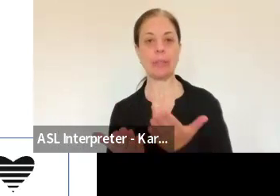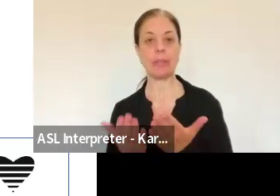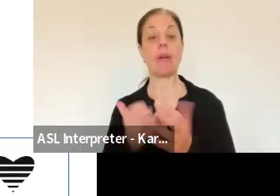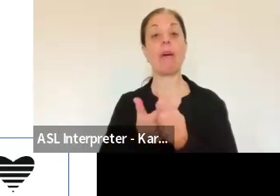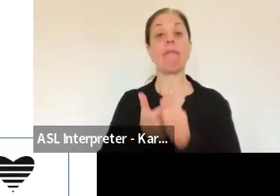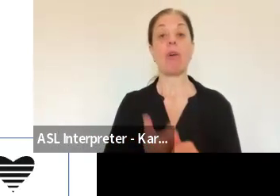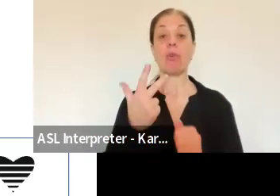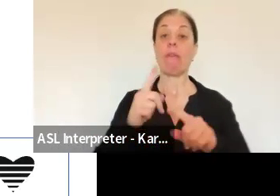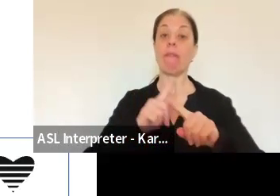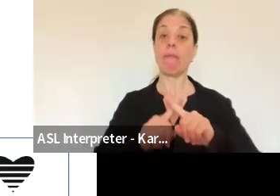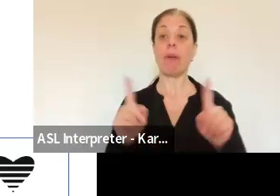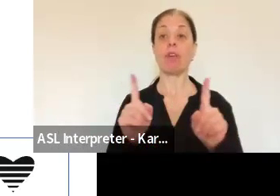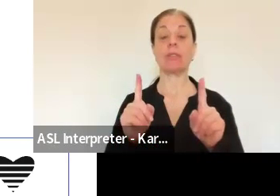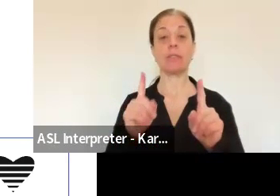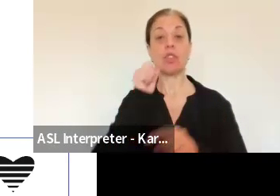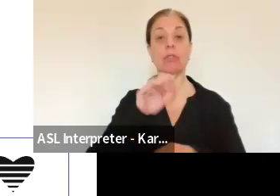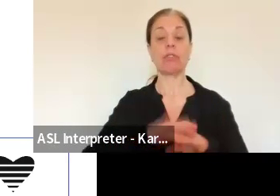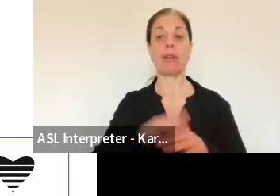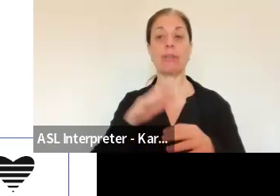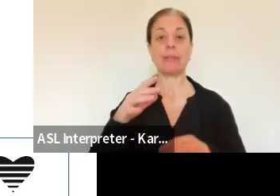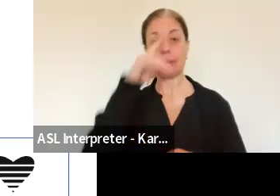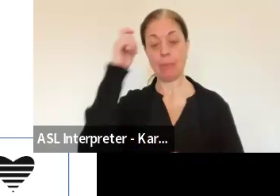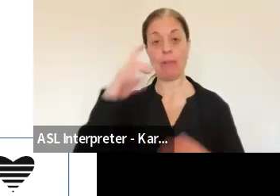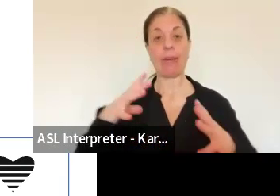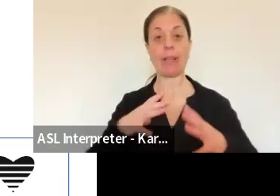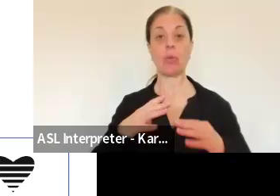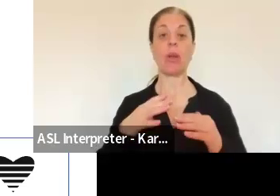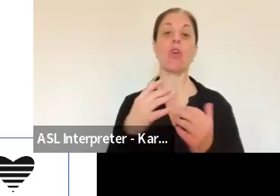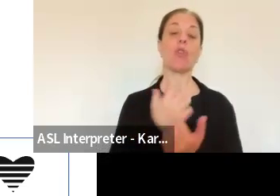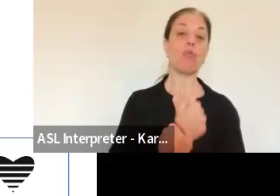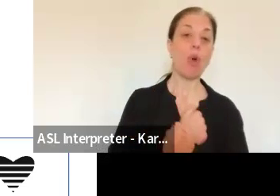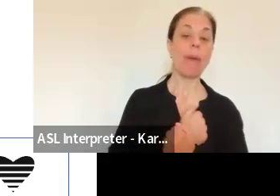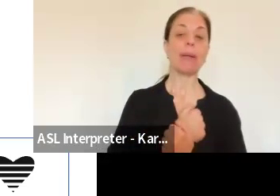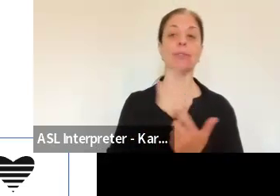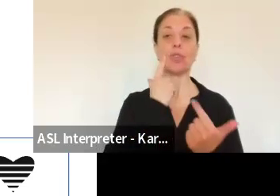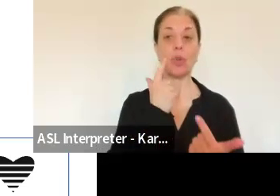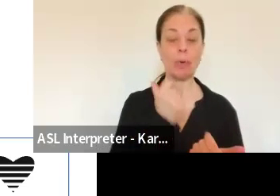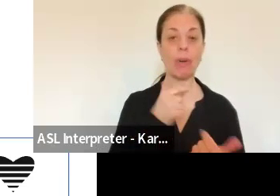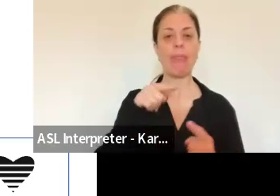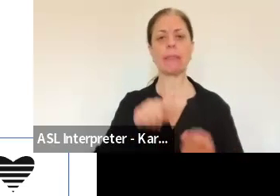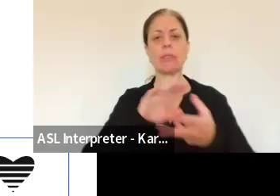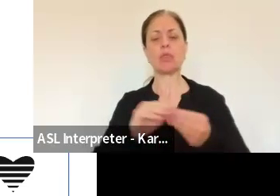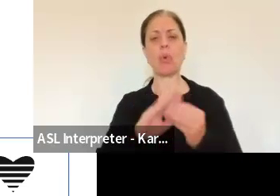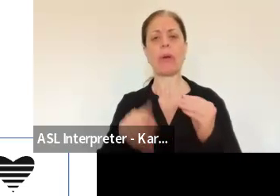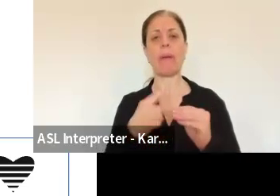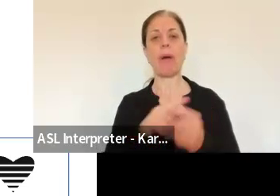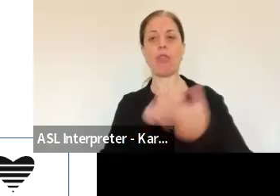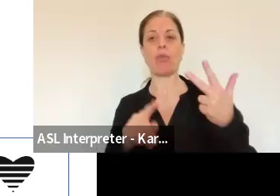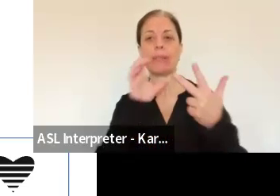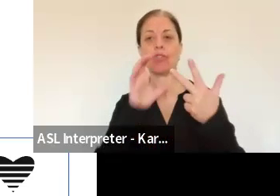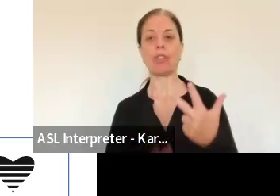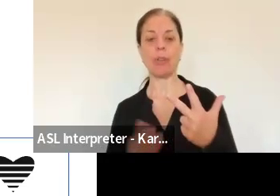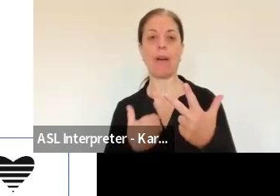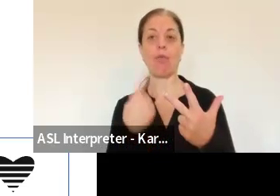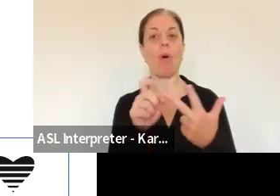3 very different girls on summer vacation. Equal parts romance and humor, this is the story of 3 strangers who do have